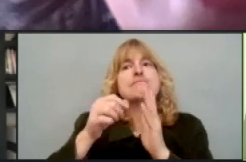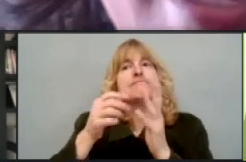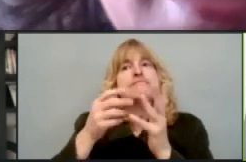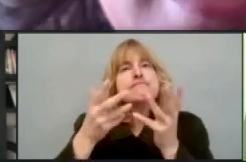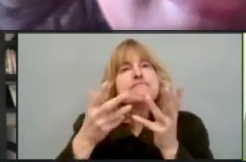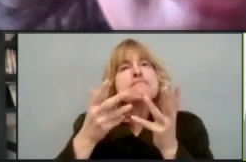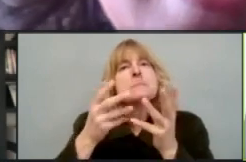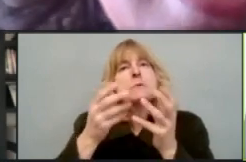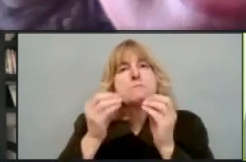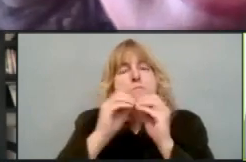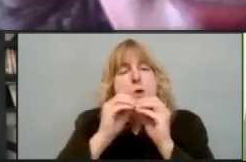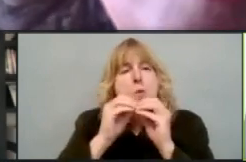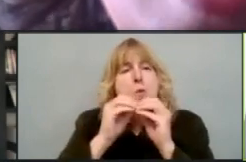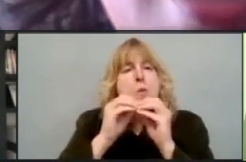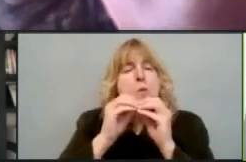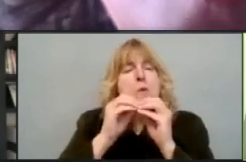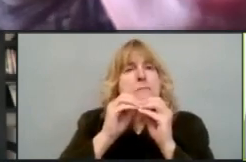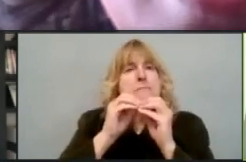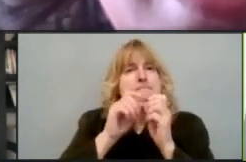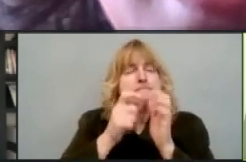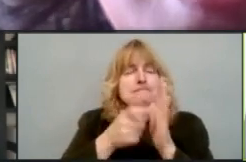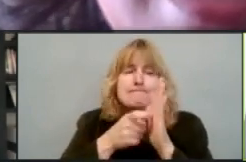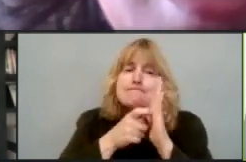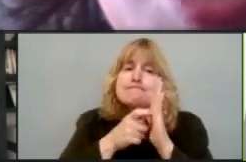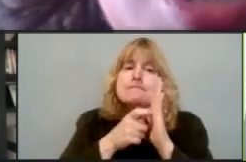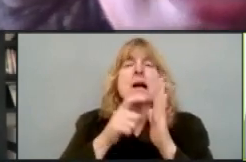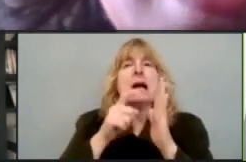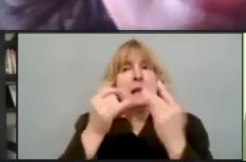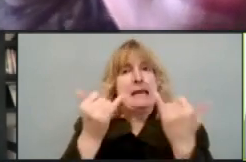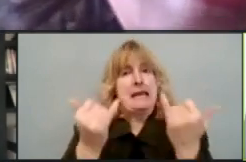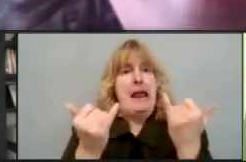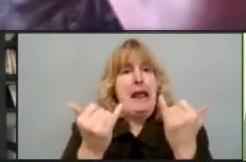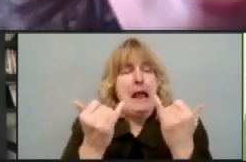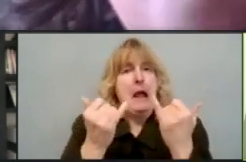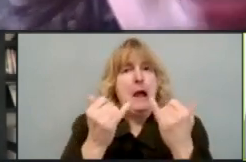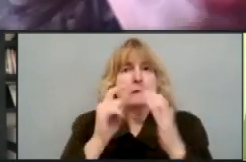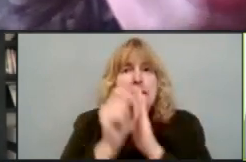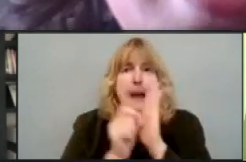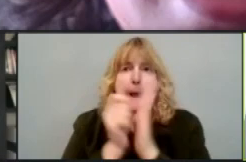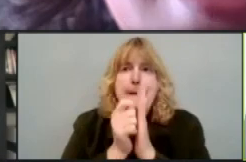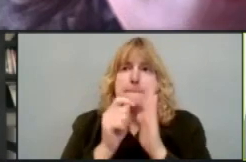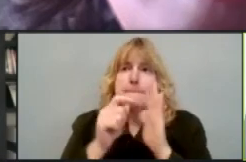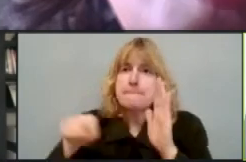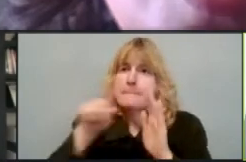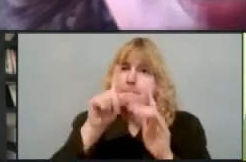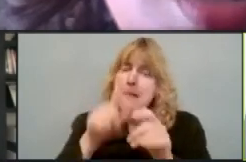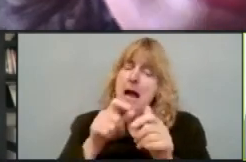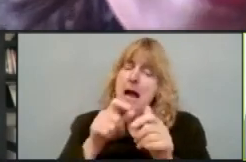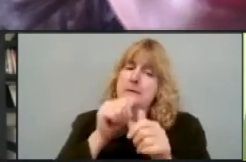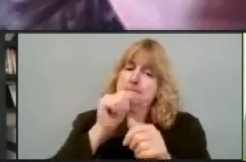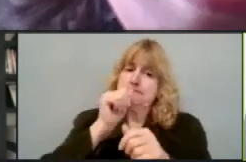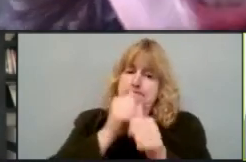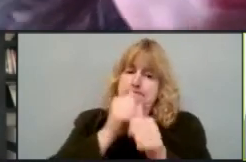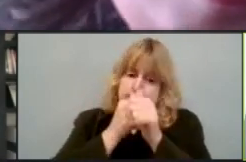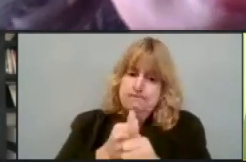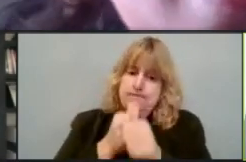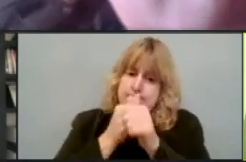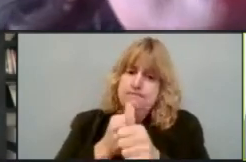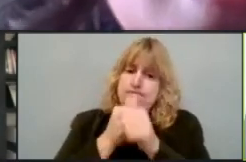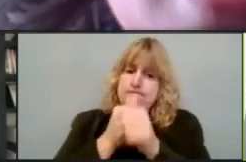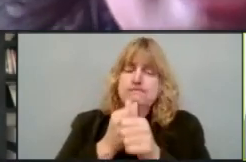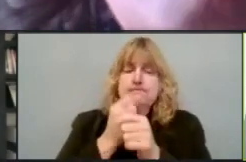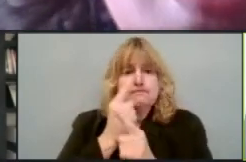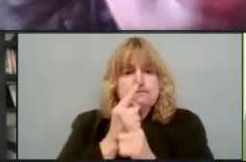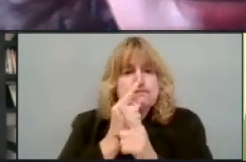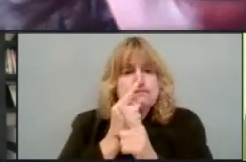more emphatically, this is the time where everyone needs to be diligent about following the safety protocols to keep each other